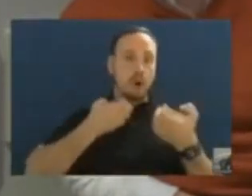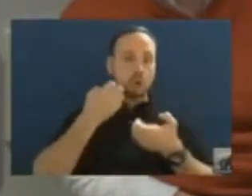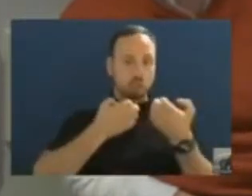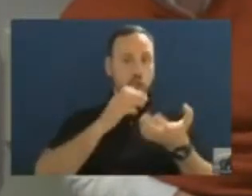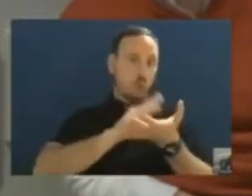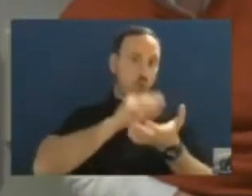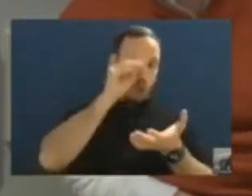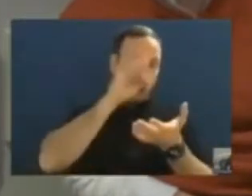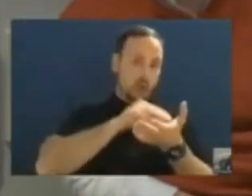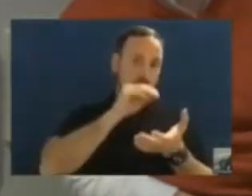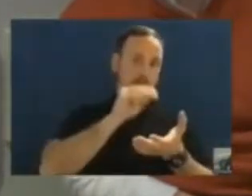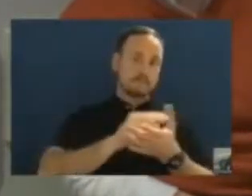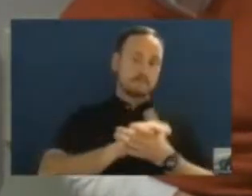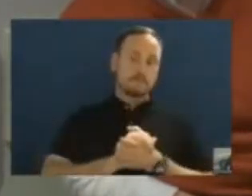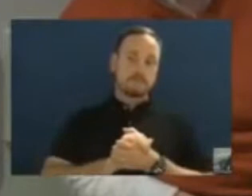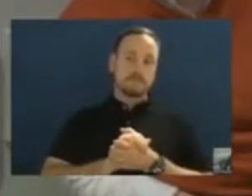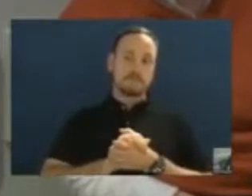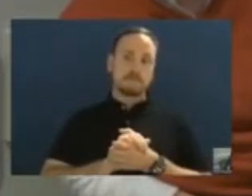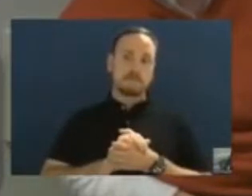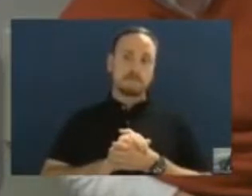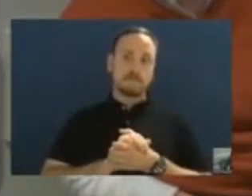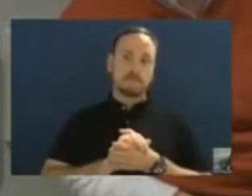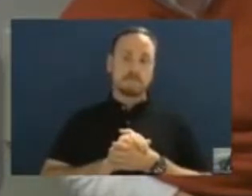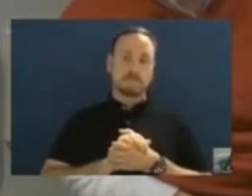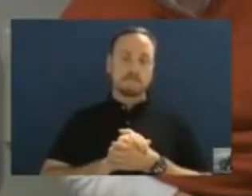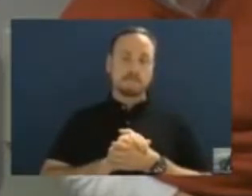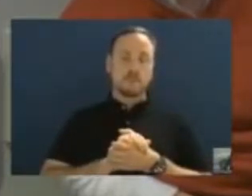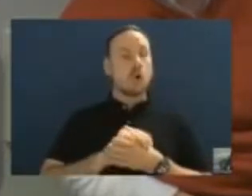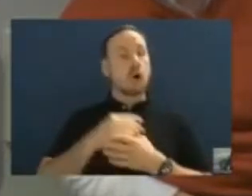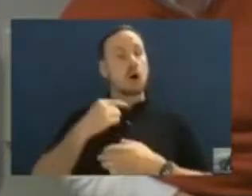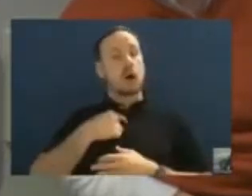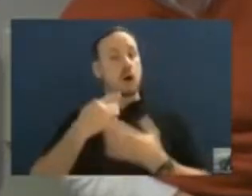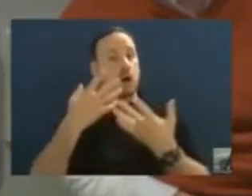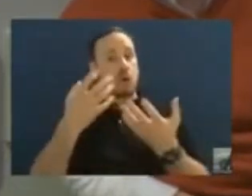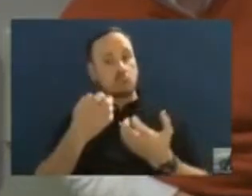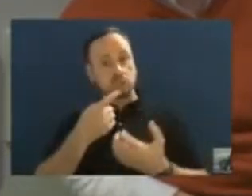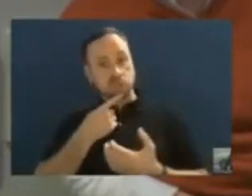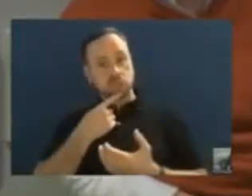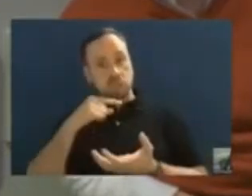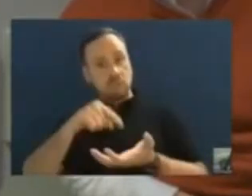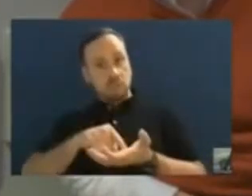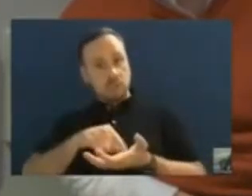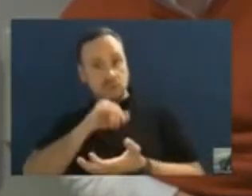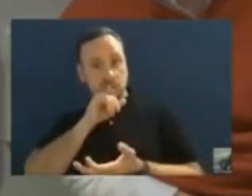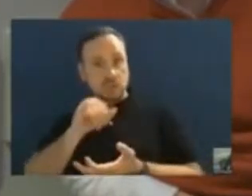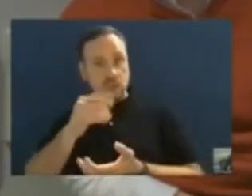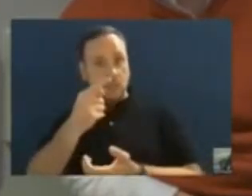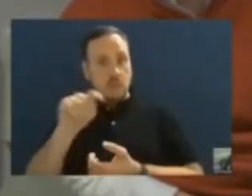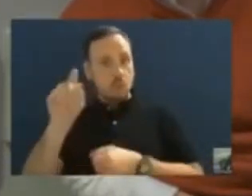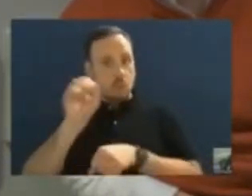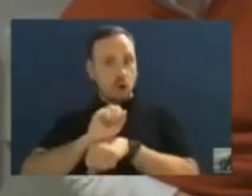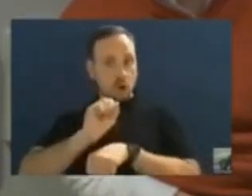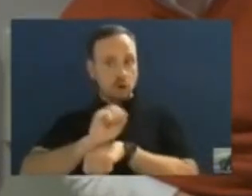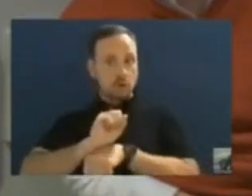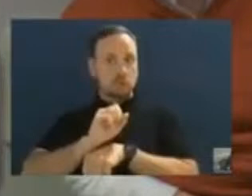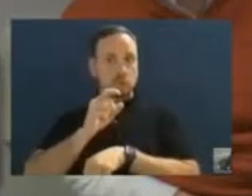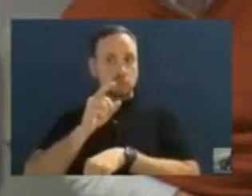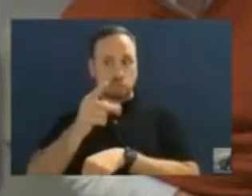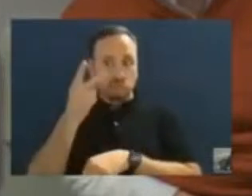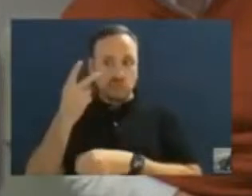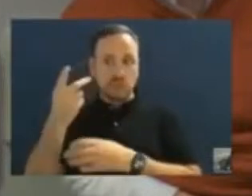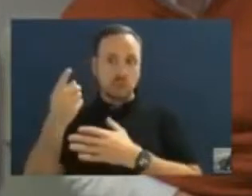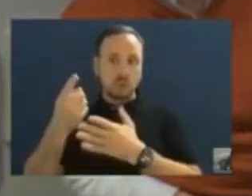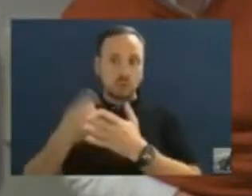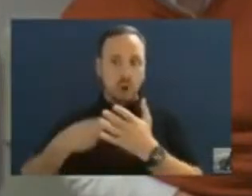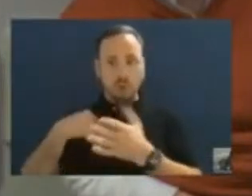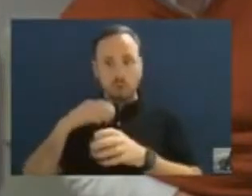the work as we move to in-person and also look at where we've been with remote. I think